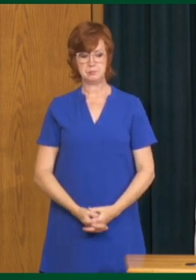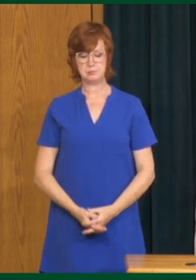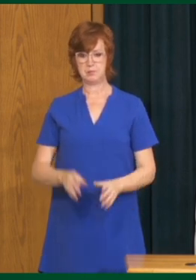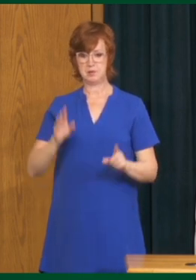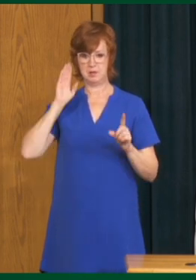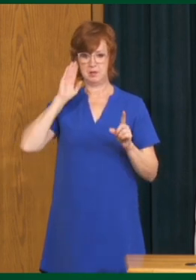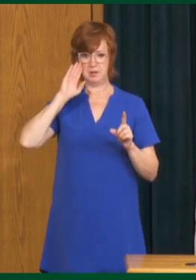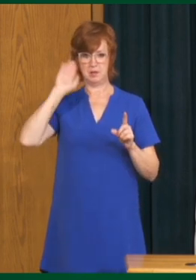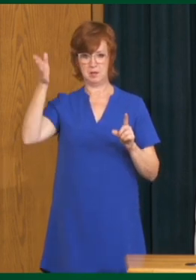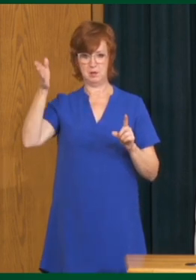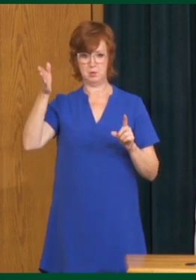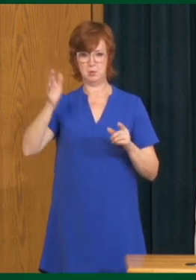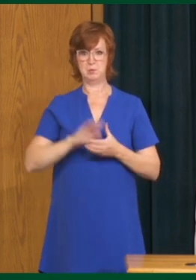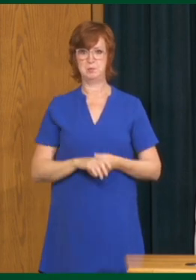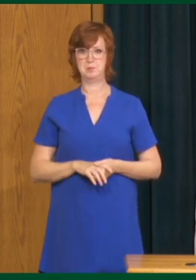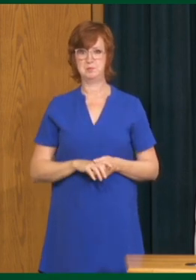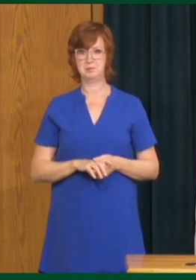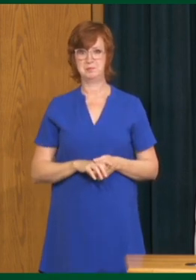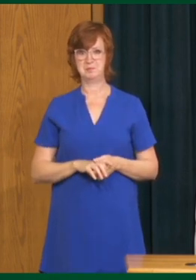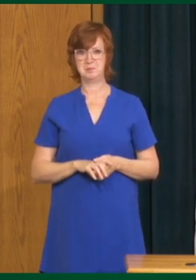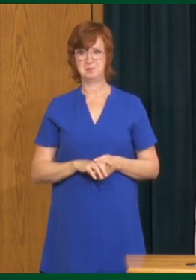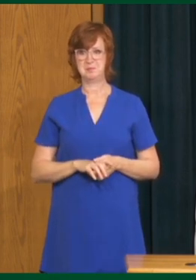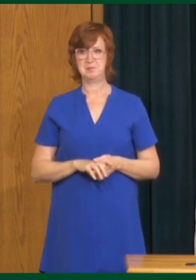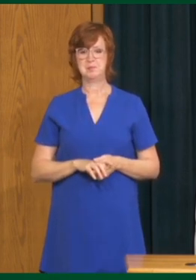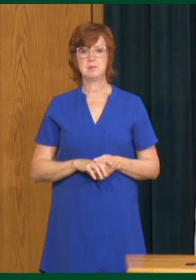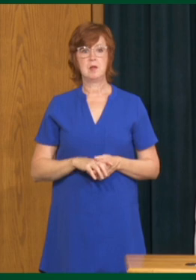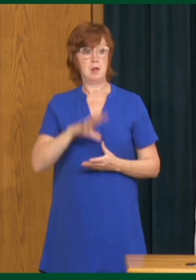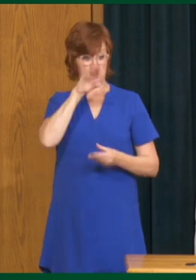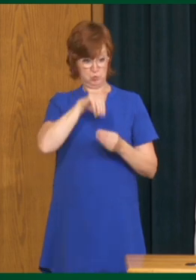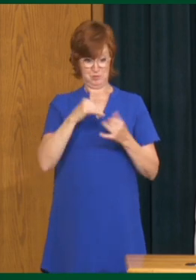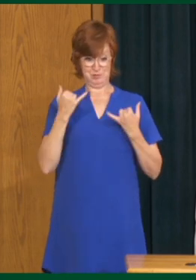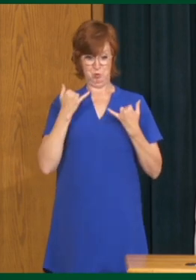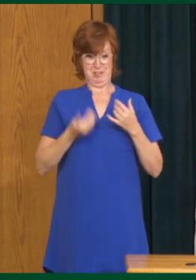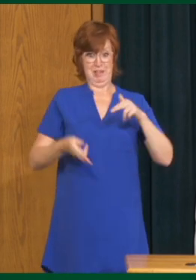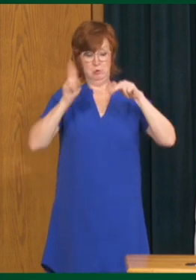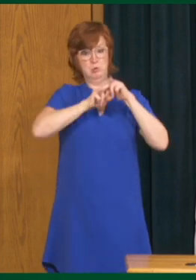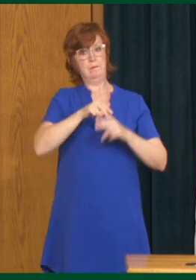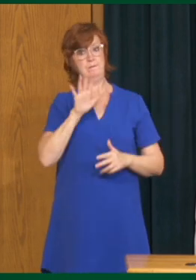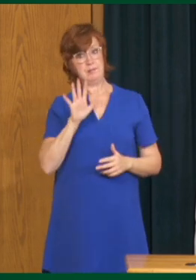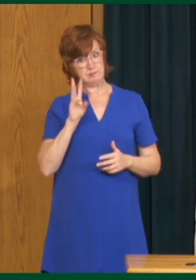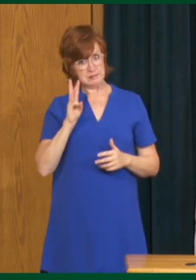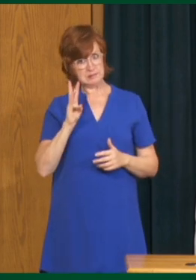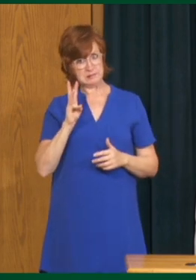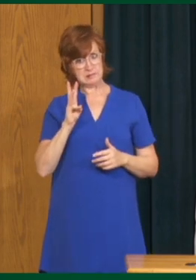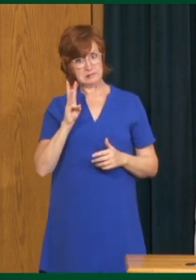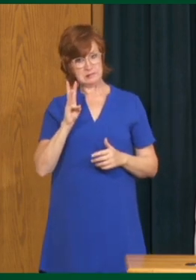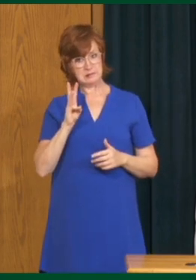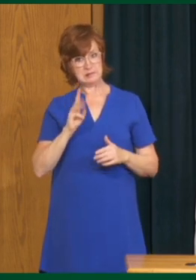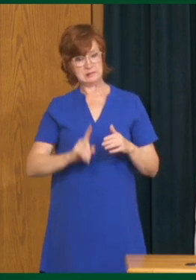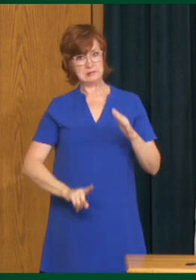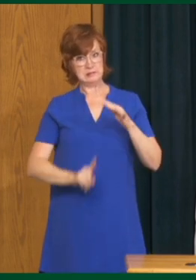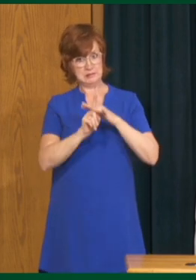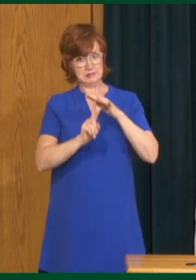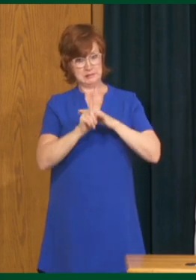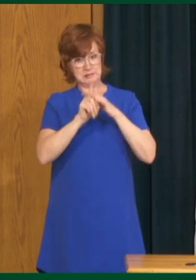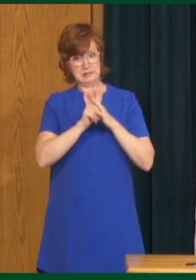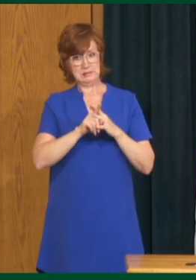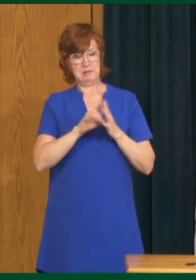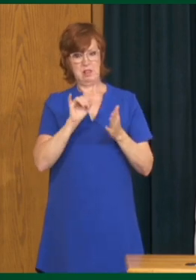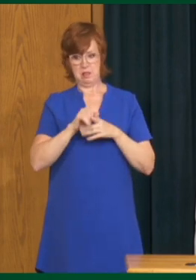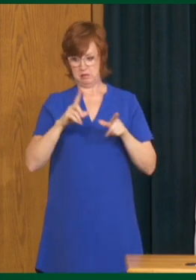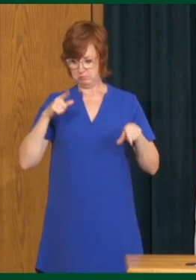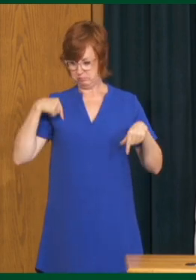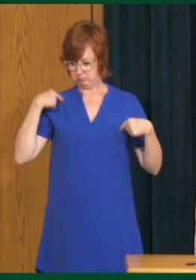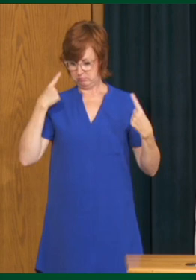There we go. I'm unmuted now. The 56 cases are the largest numbers for 3 days since, I